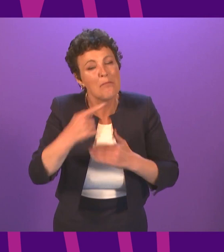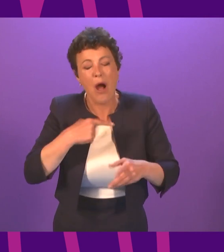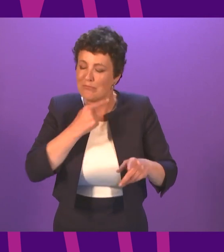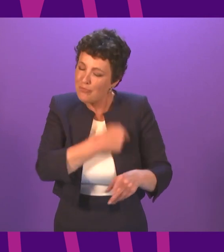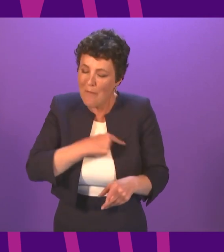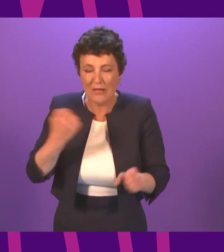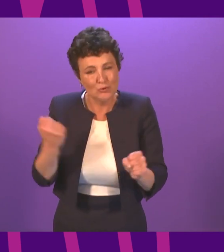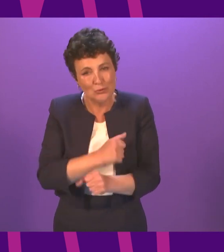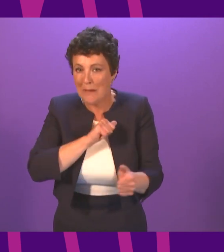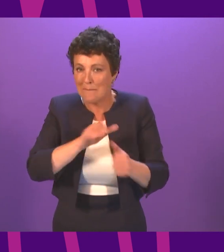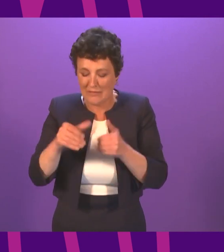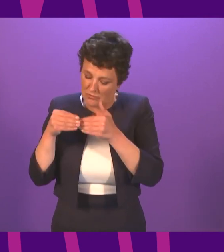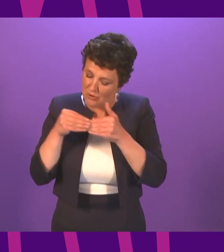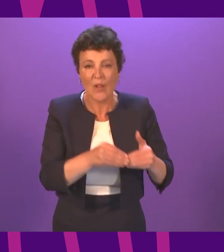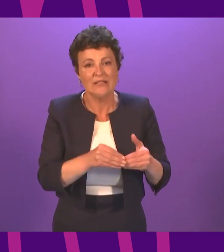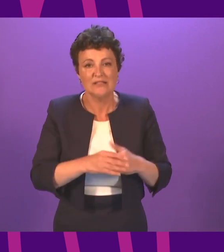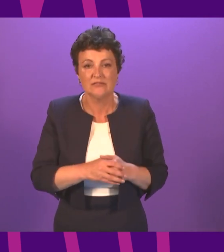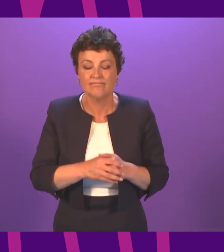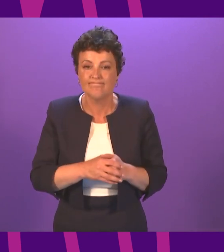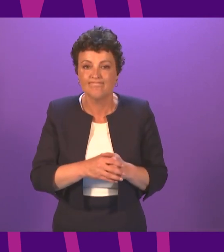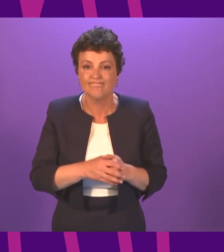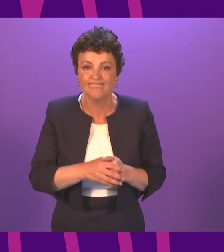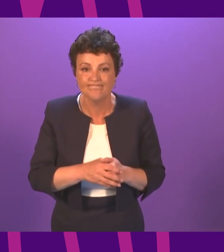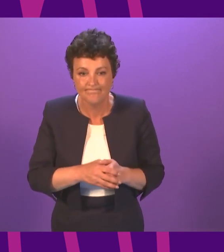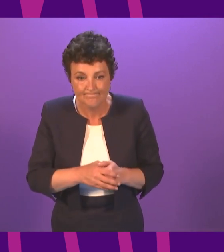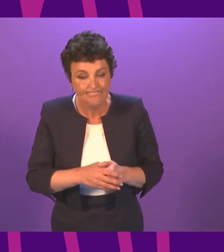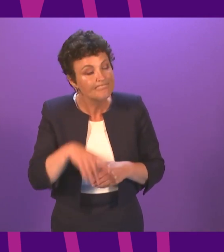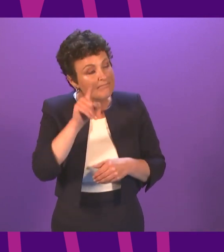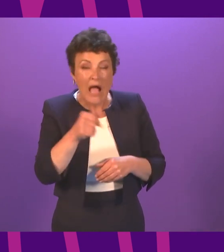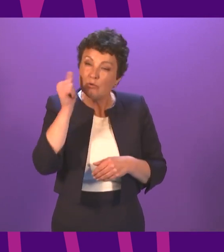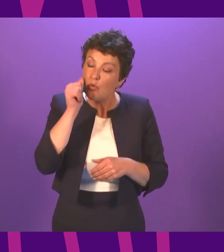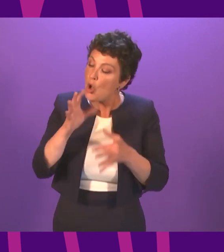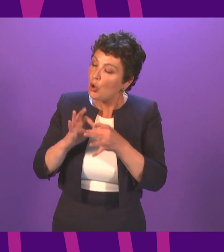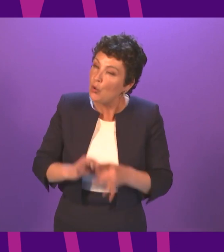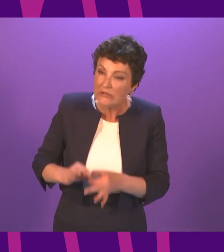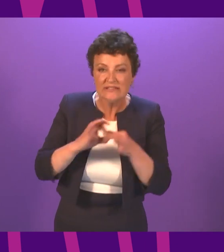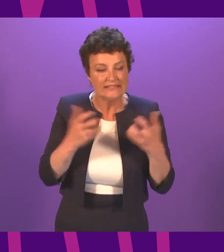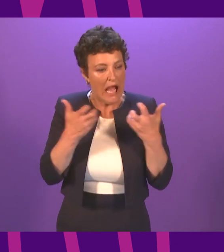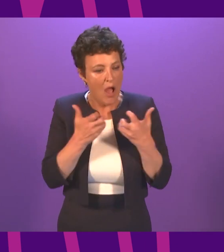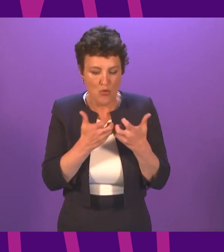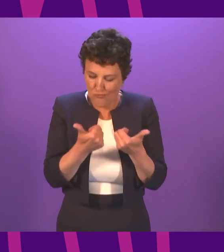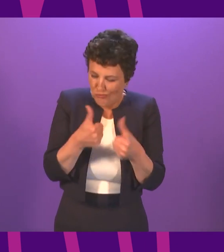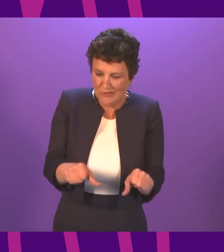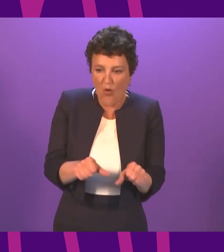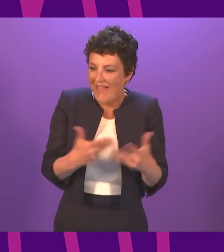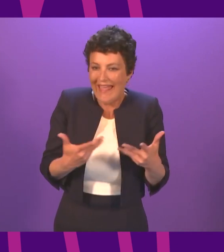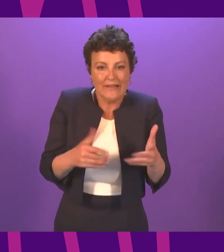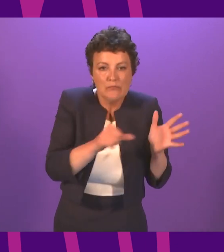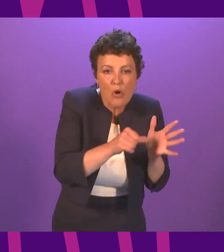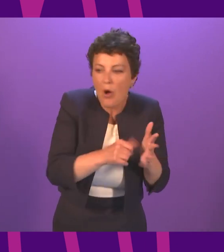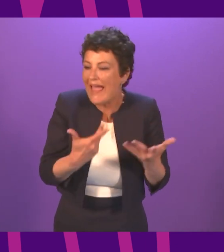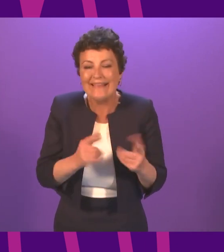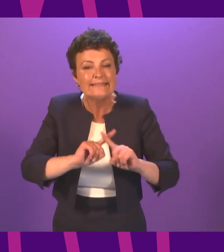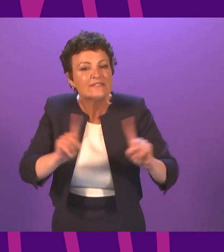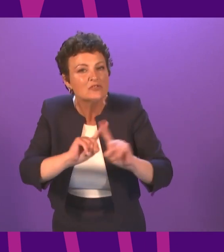Presiding Officer, building unity is partly about how we resolve issues of difference, but it is also about reaching beyond difference. There is so much